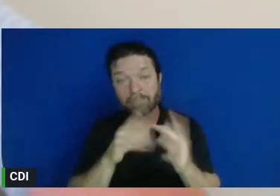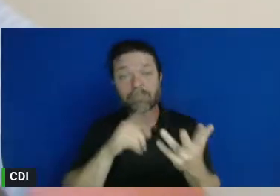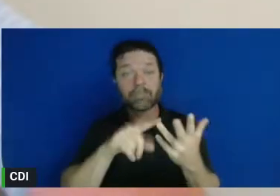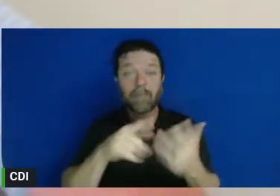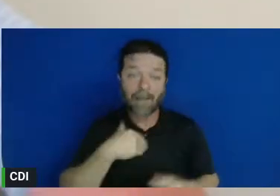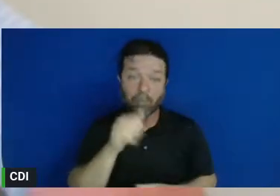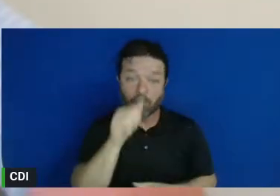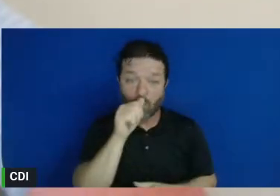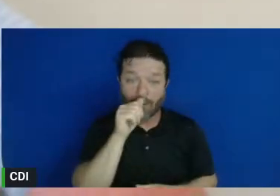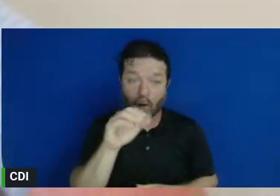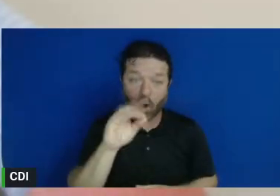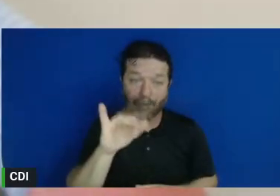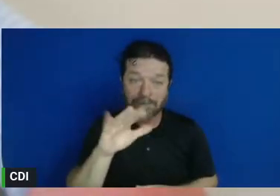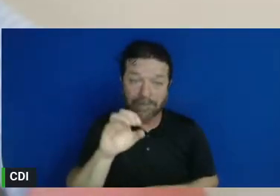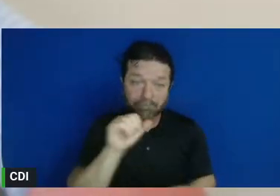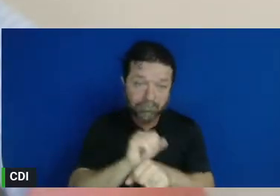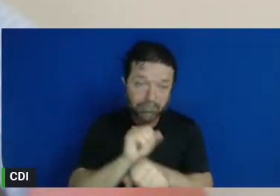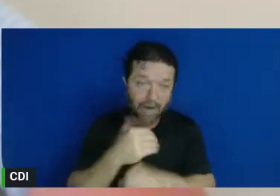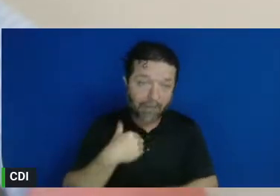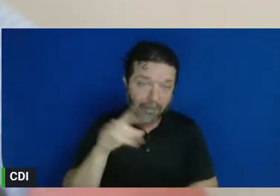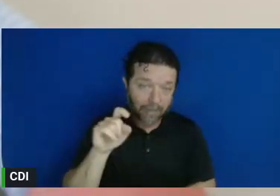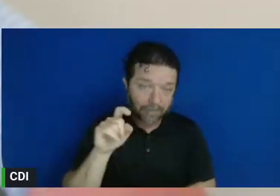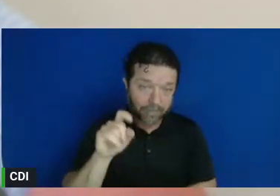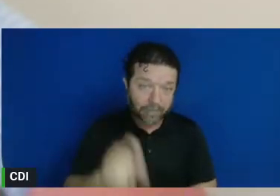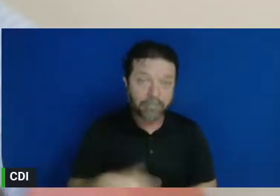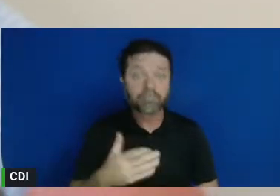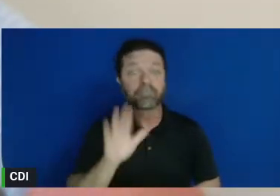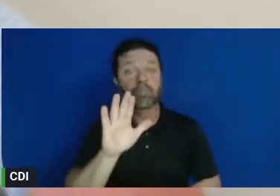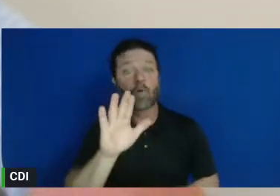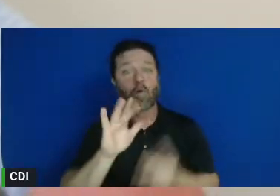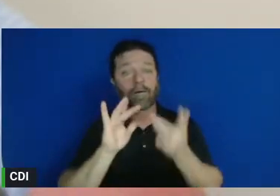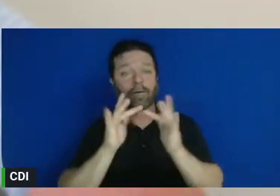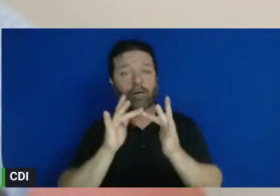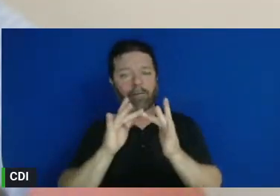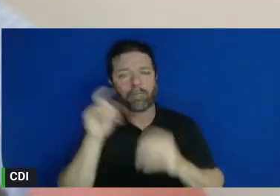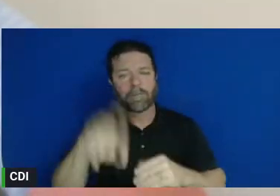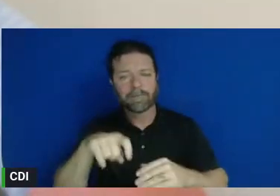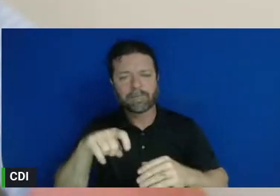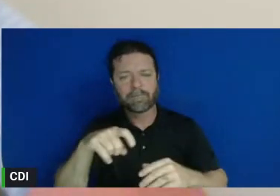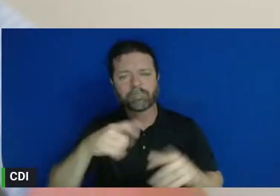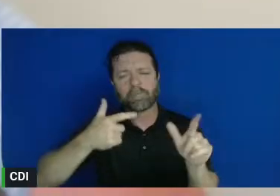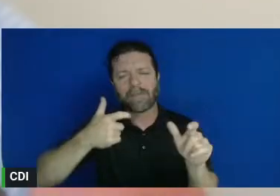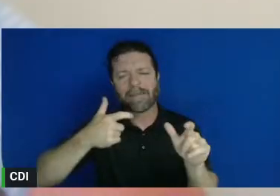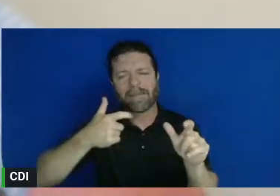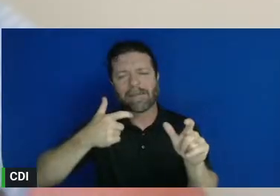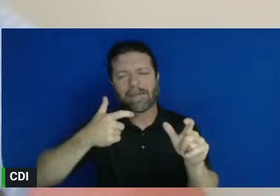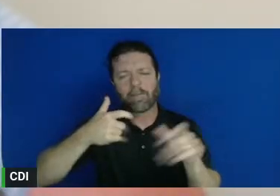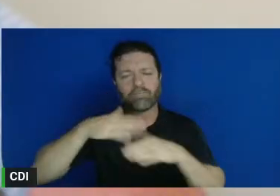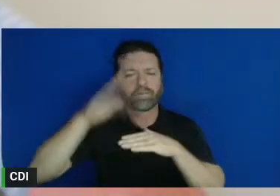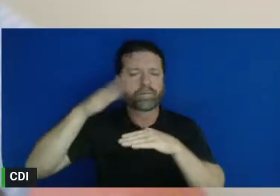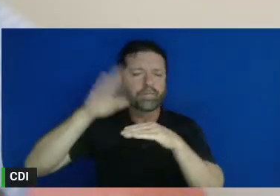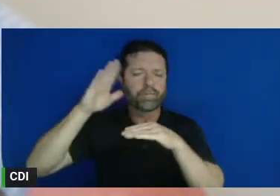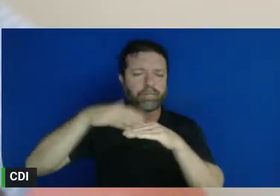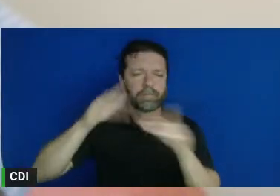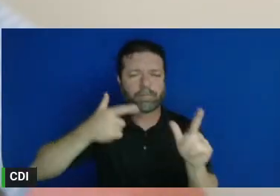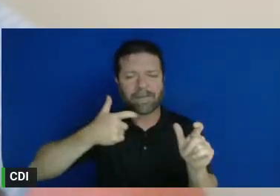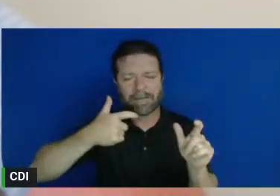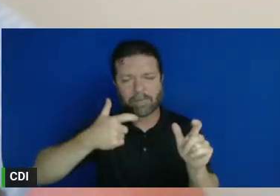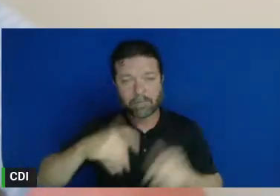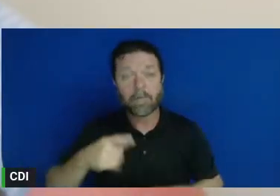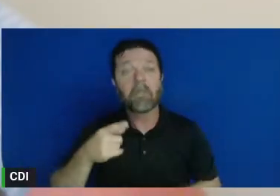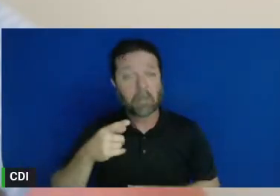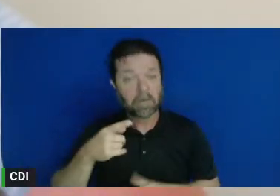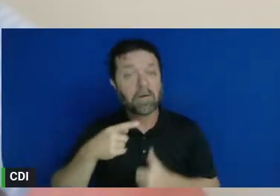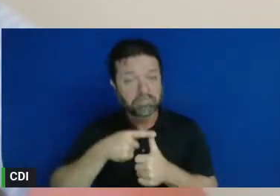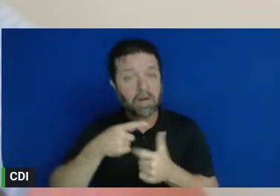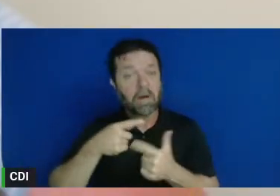to meet a certain threshold. And then after that call, if the candidate wants to move forward, then we send them an internet